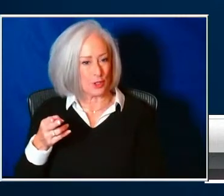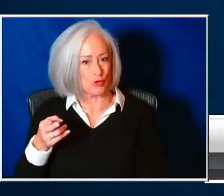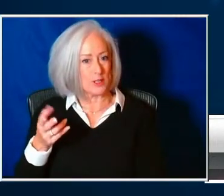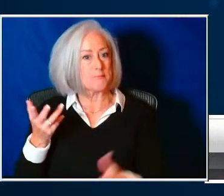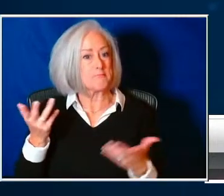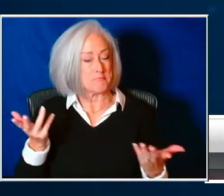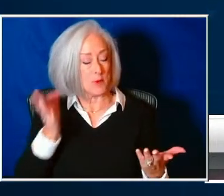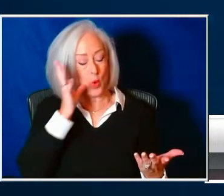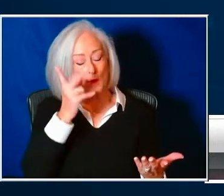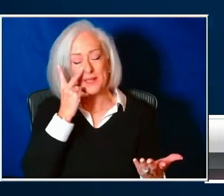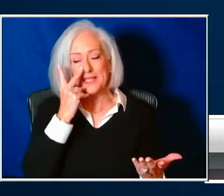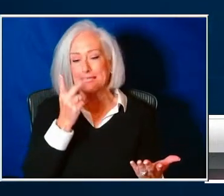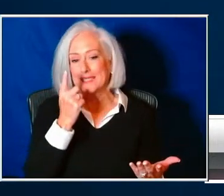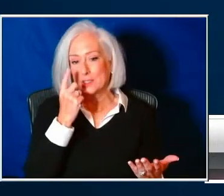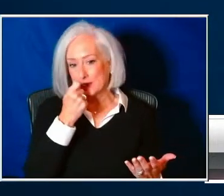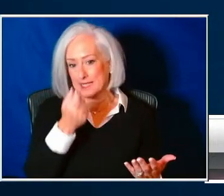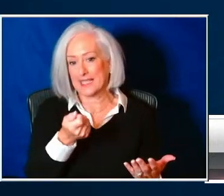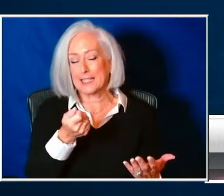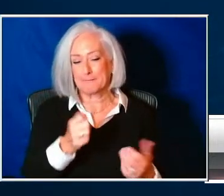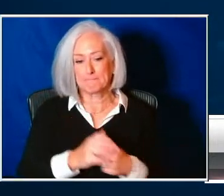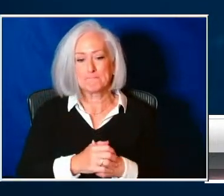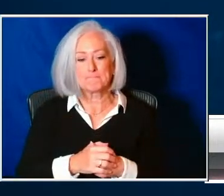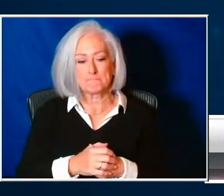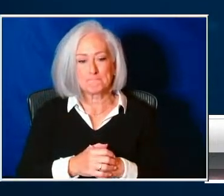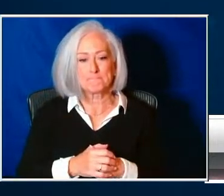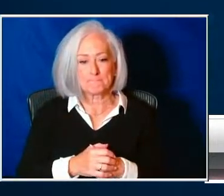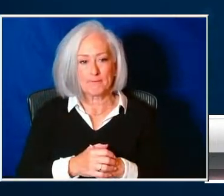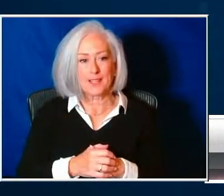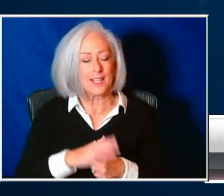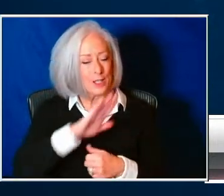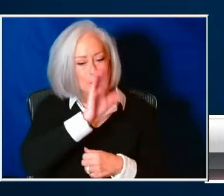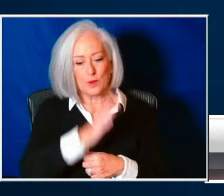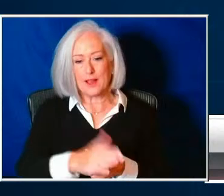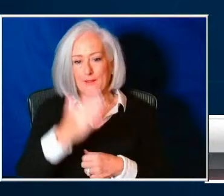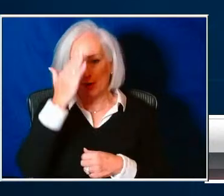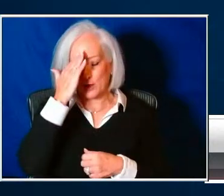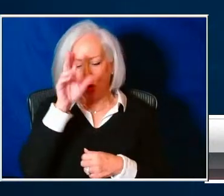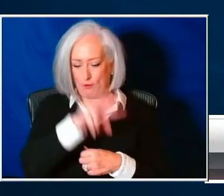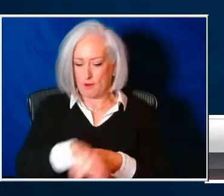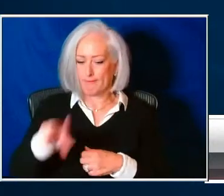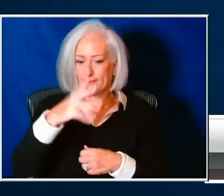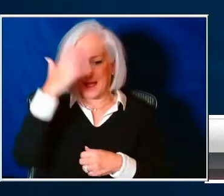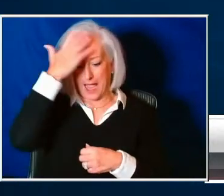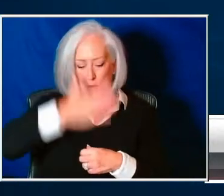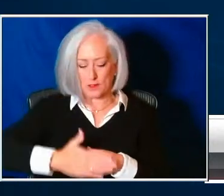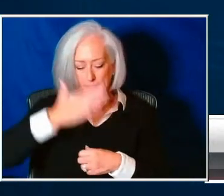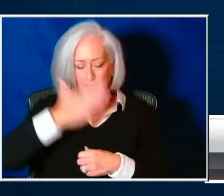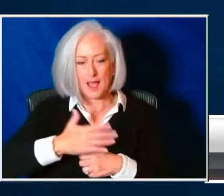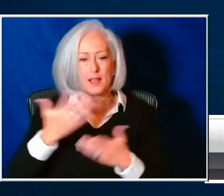see. Right. So you can never tell by the outside what is happening on the inside.